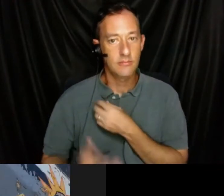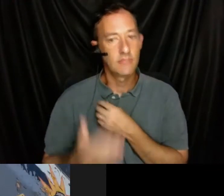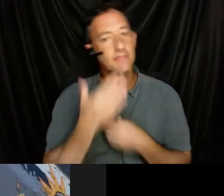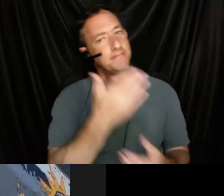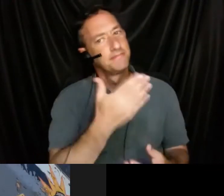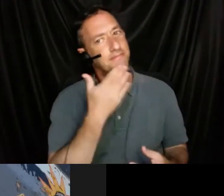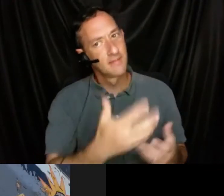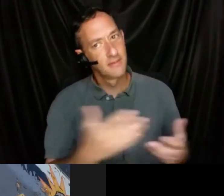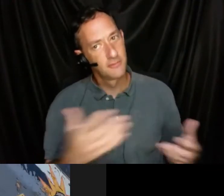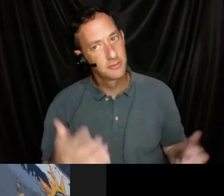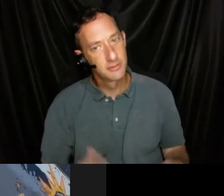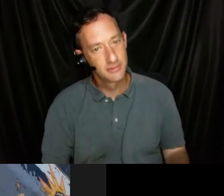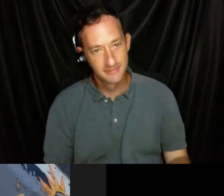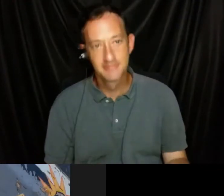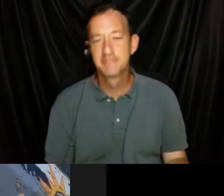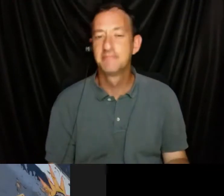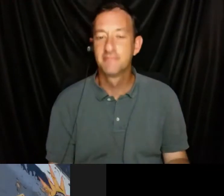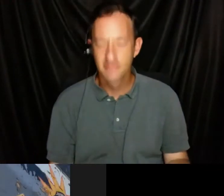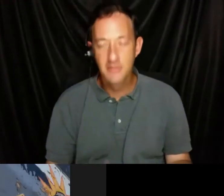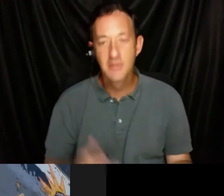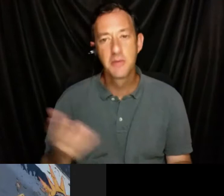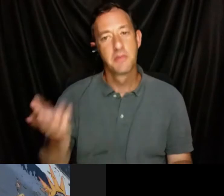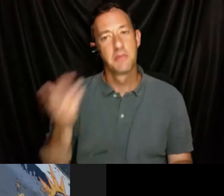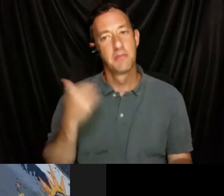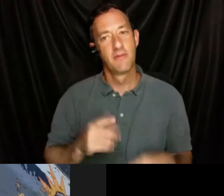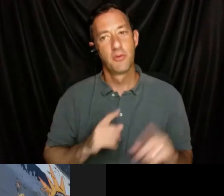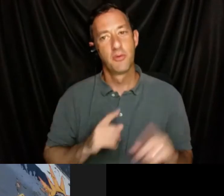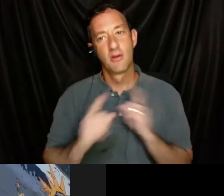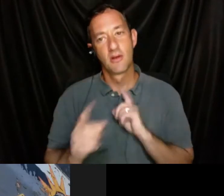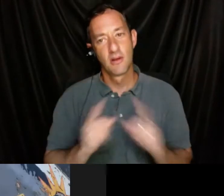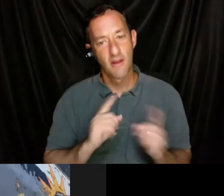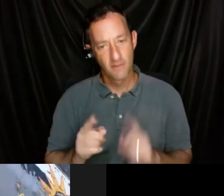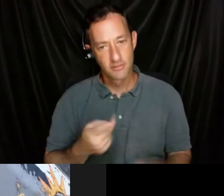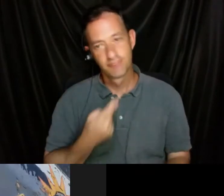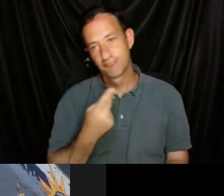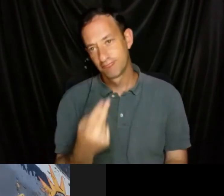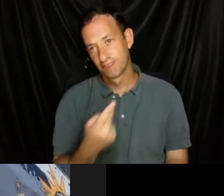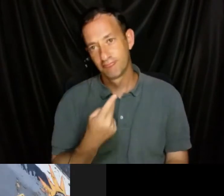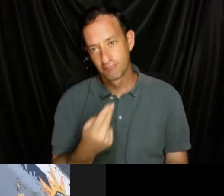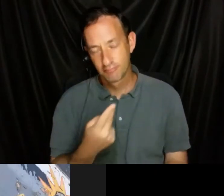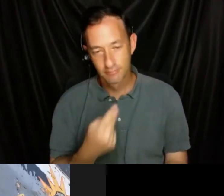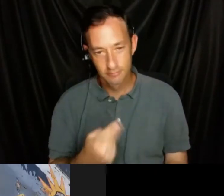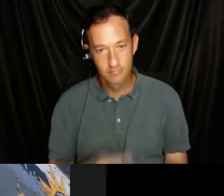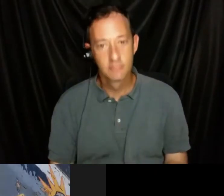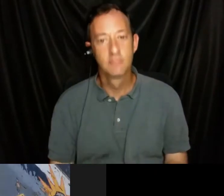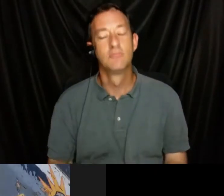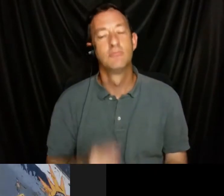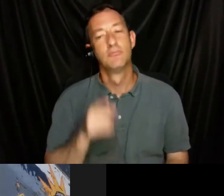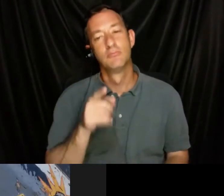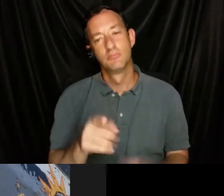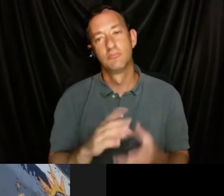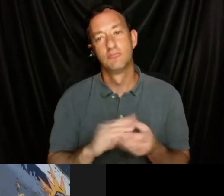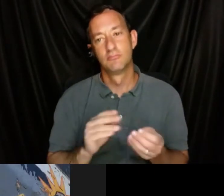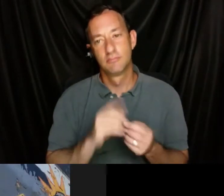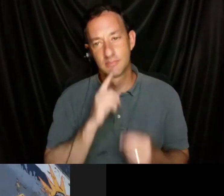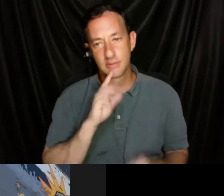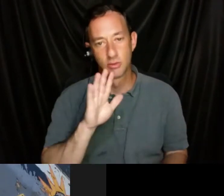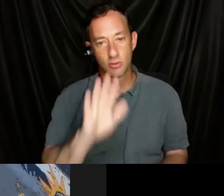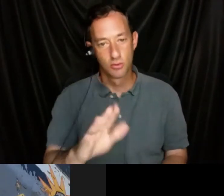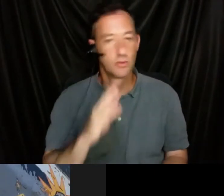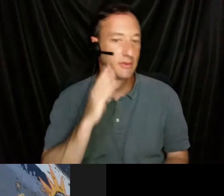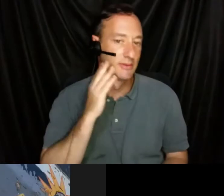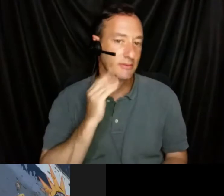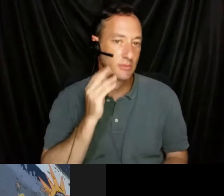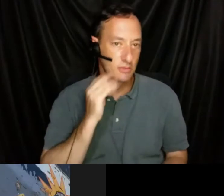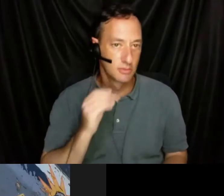Thank you very much. In an earlier conversation that you and I had, you shared that your experience with